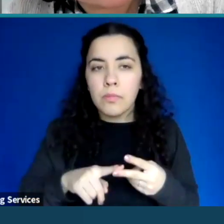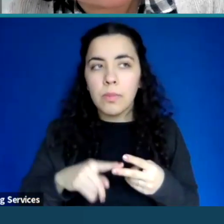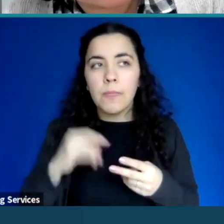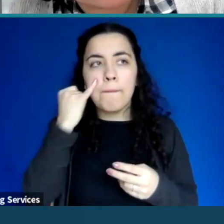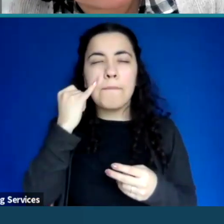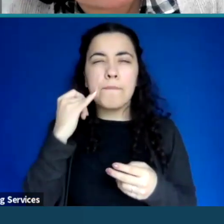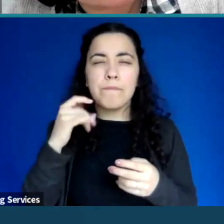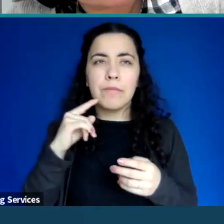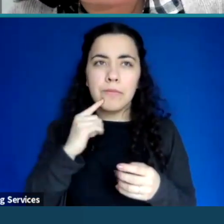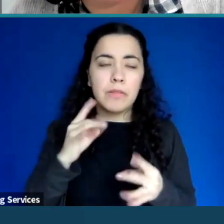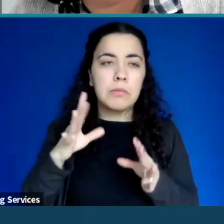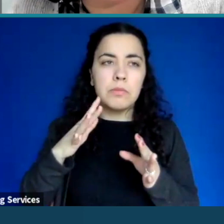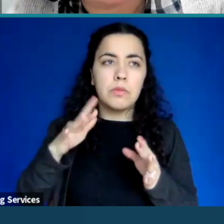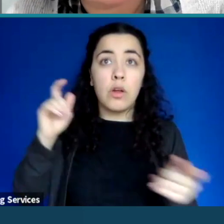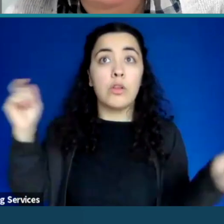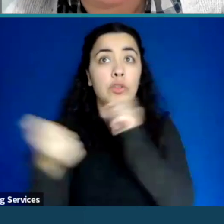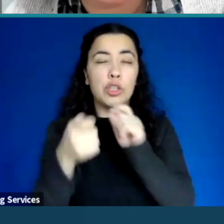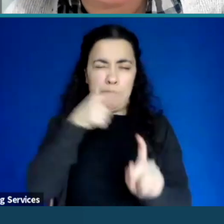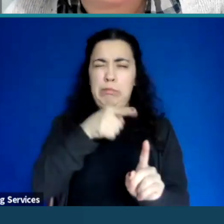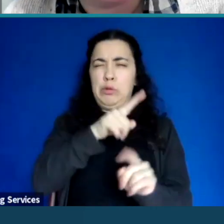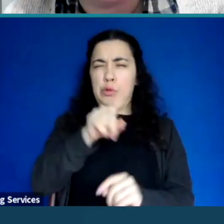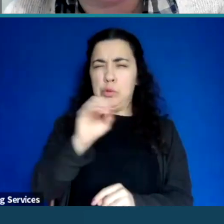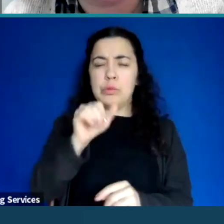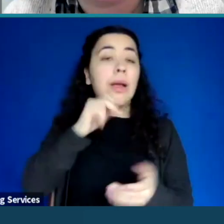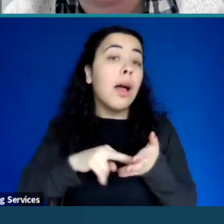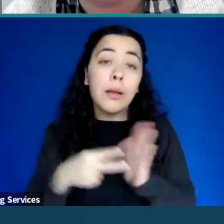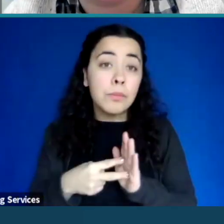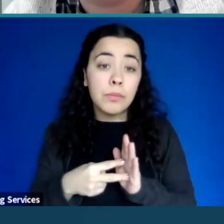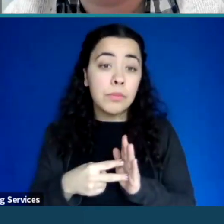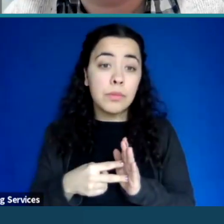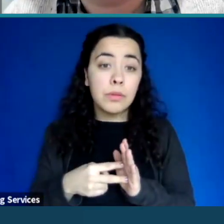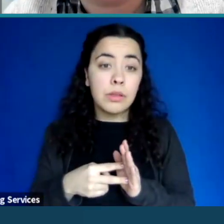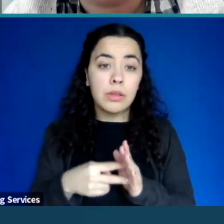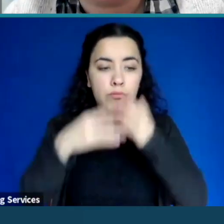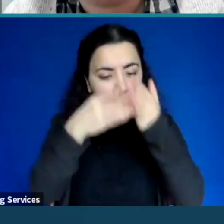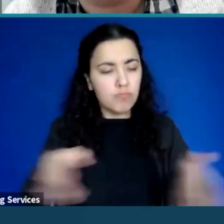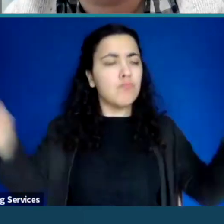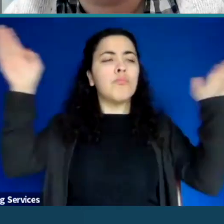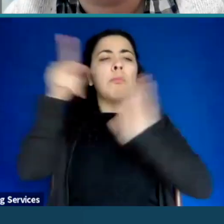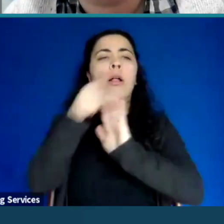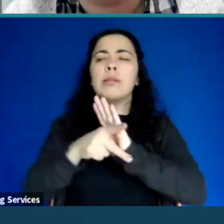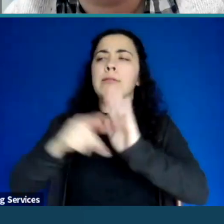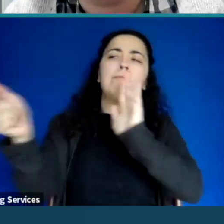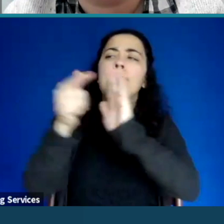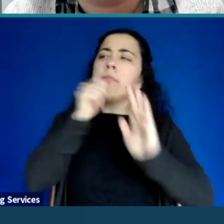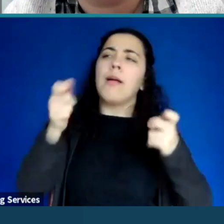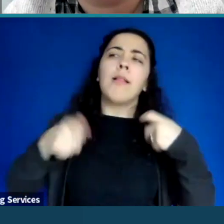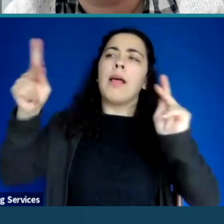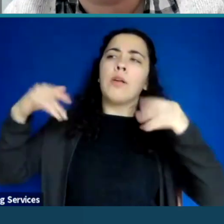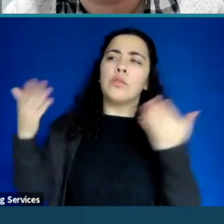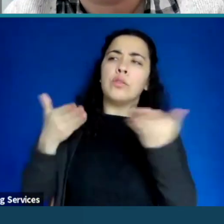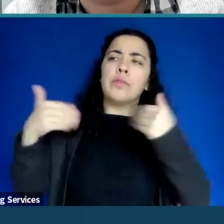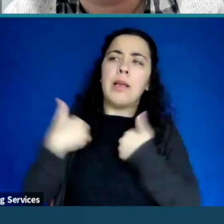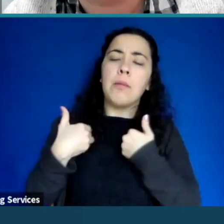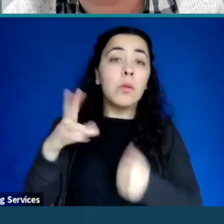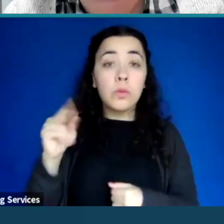fundamental alteration, and especially zoos, this doesn't mean that you can have a blanket policy that says no service animals whatsoever. You